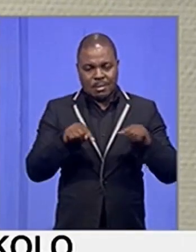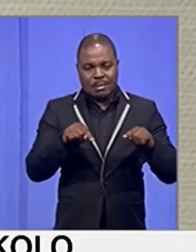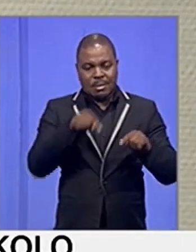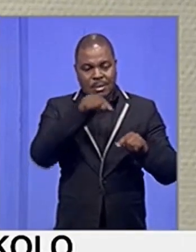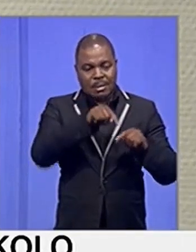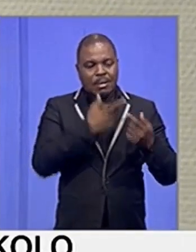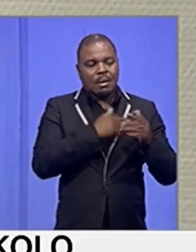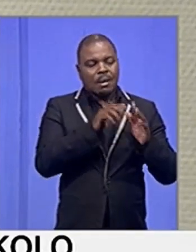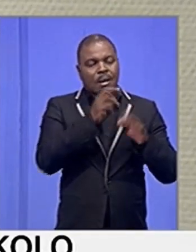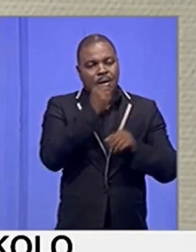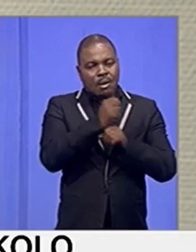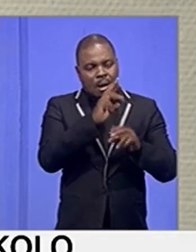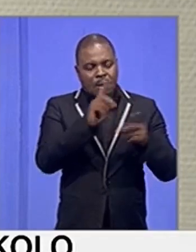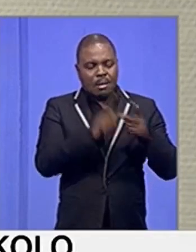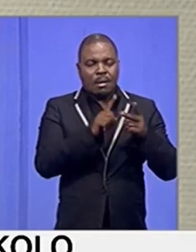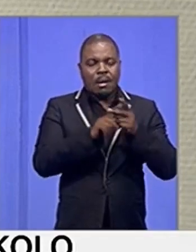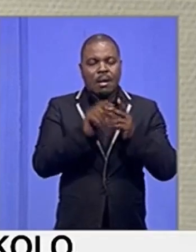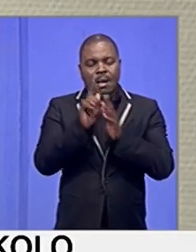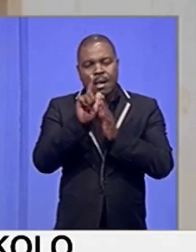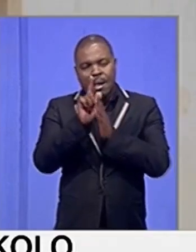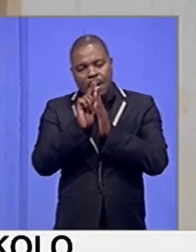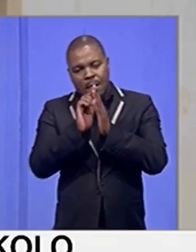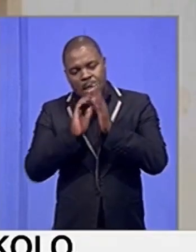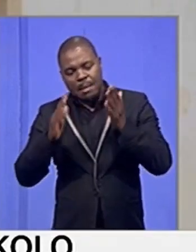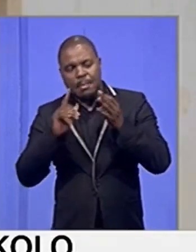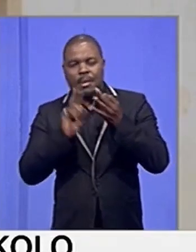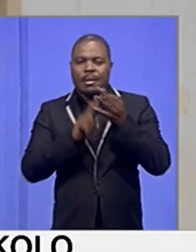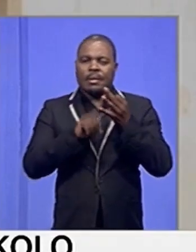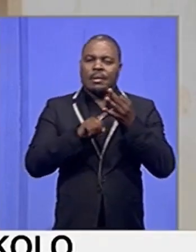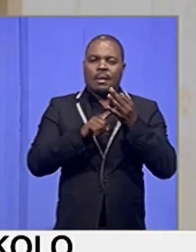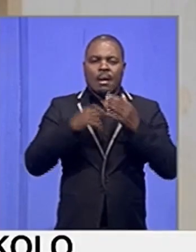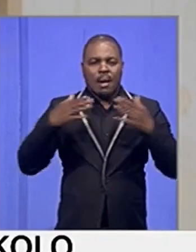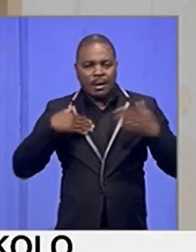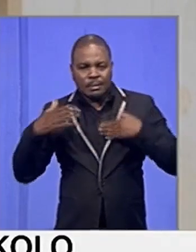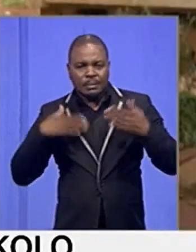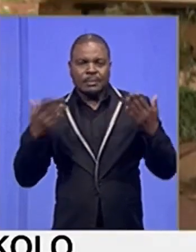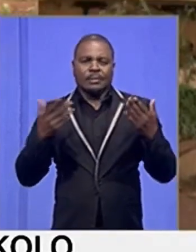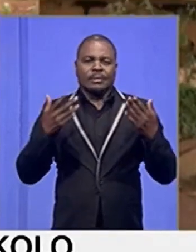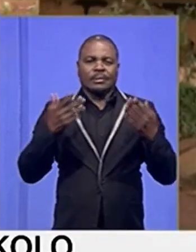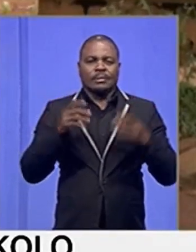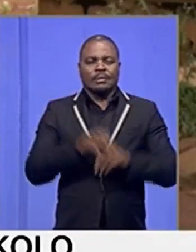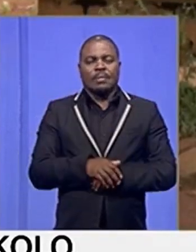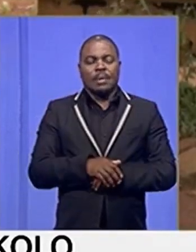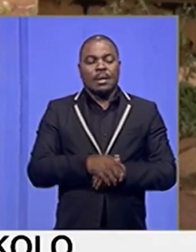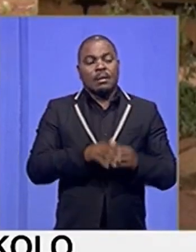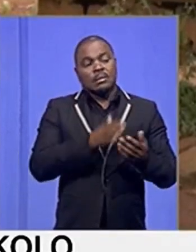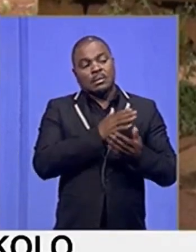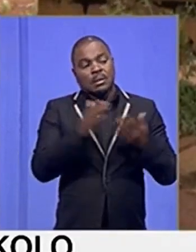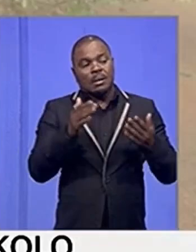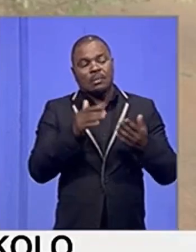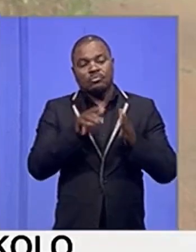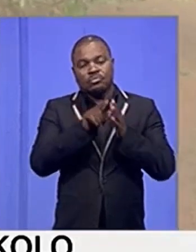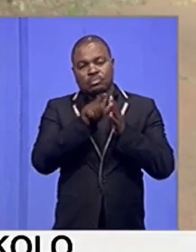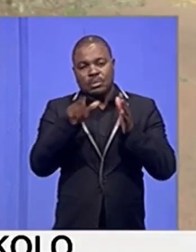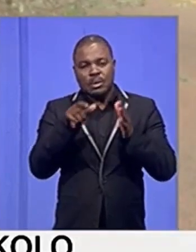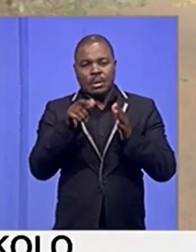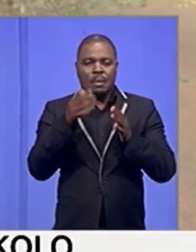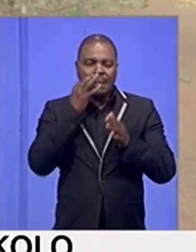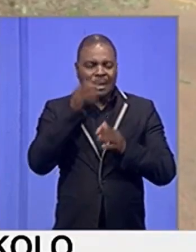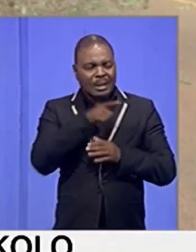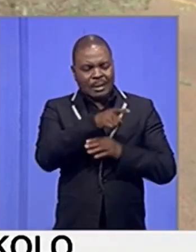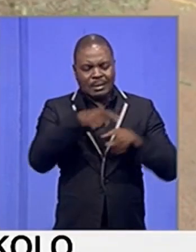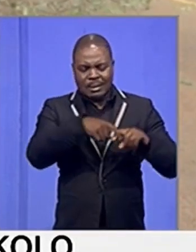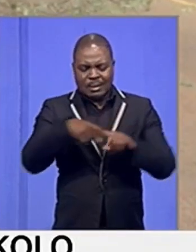a library, a computer center, an admin block. Badudi ba re diphaposi tsa boithutelo tsa go thetha di a tonya mola di se tsa